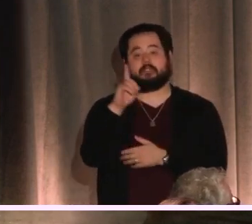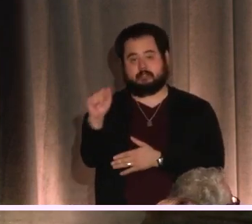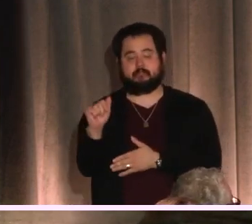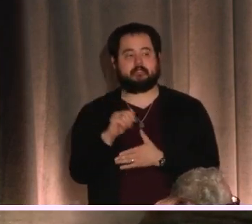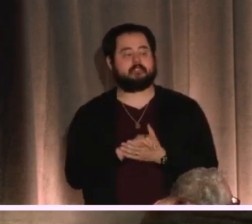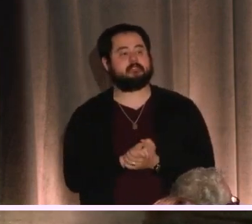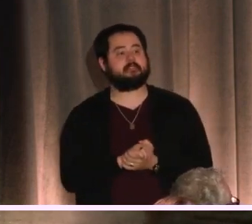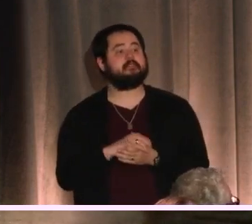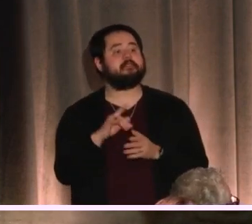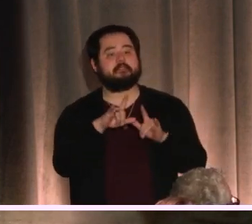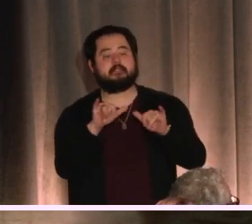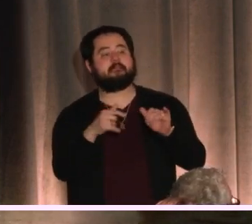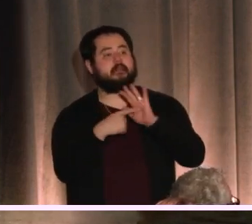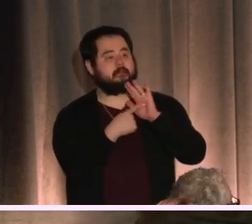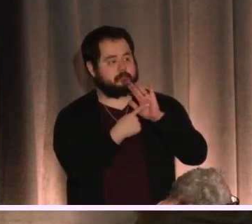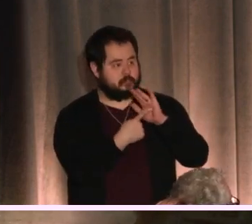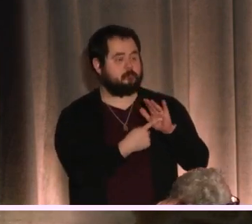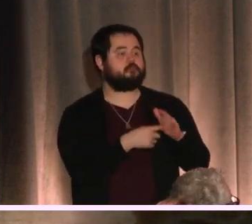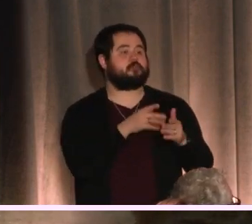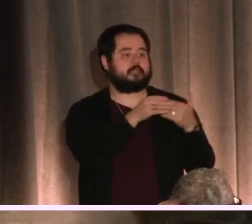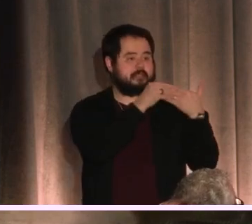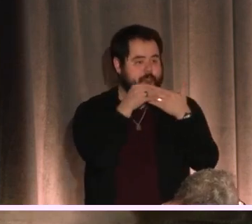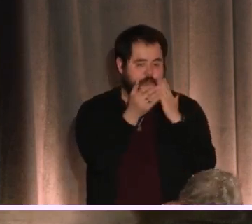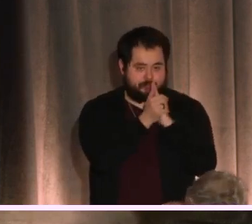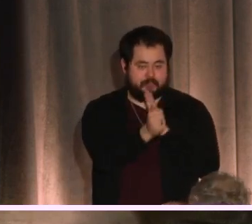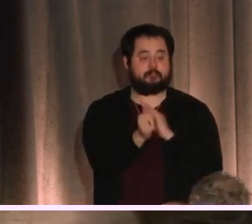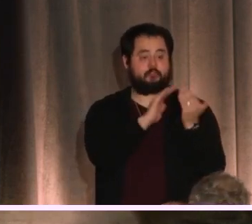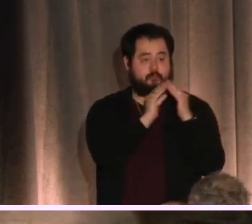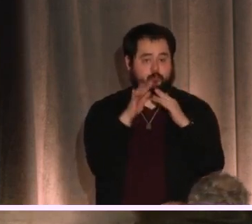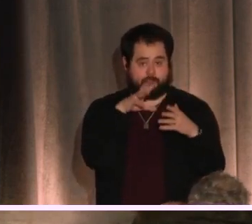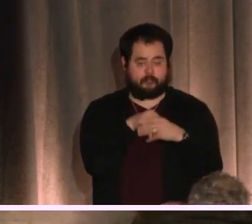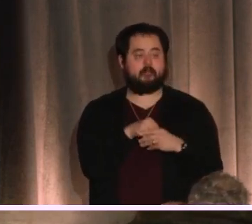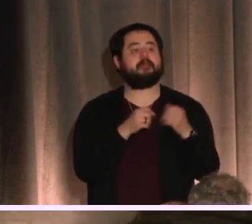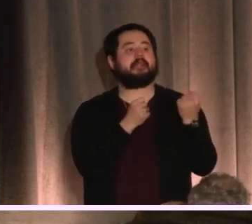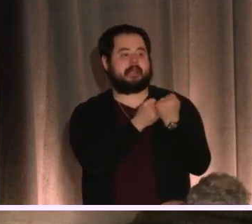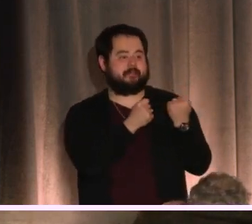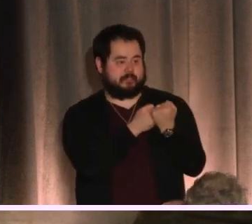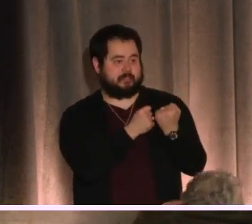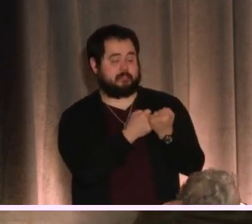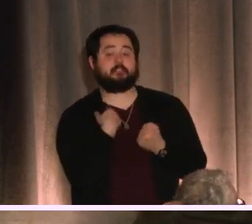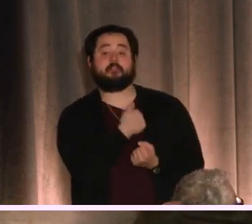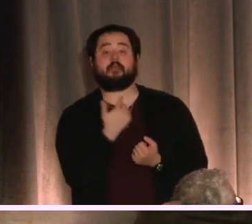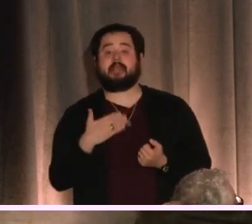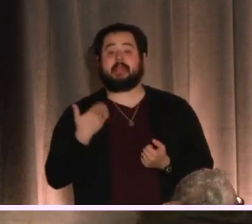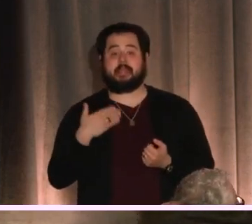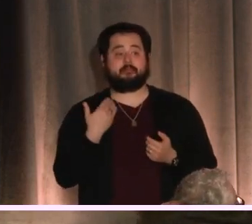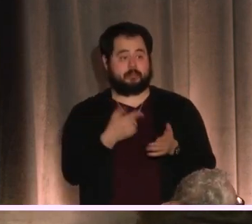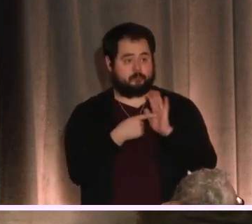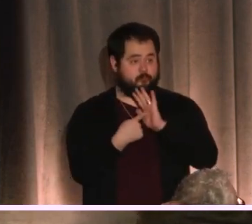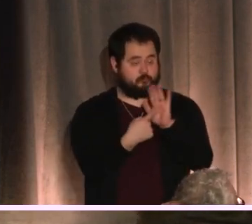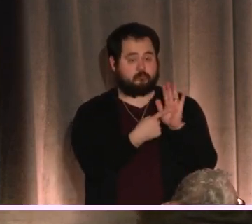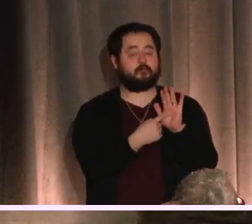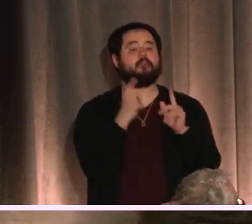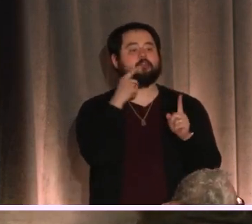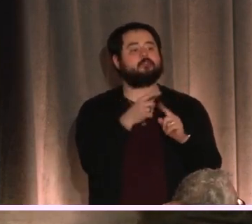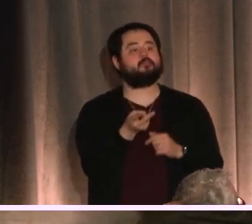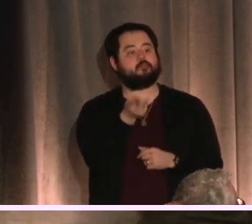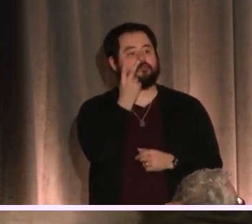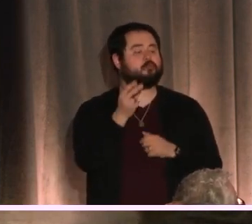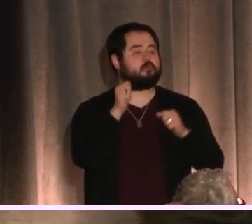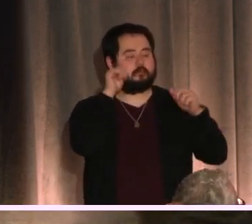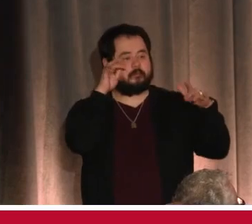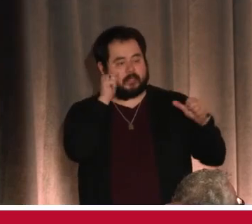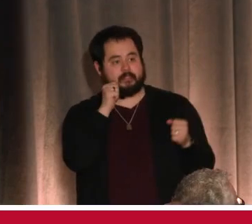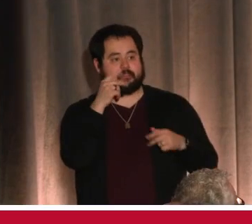while demonstrating leadership skills, community involvement, and advocacy. We're happy to present this award to two outstanding individuals, Dr.